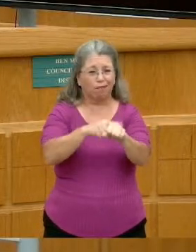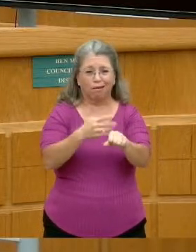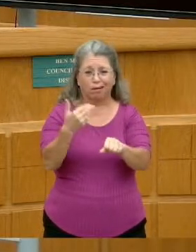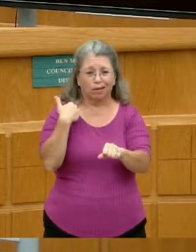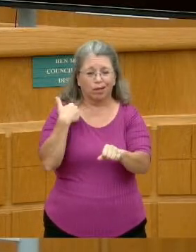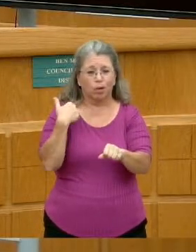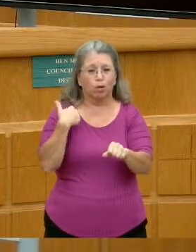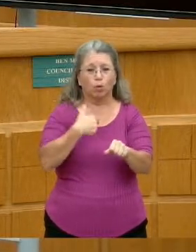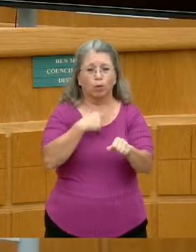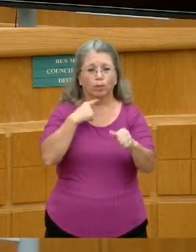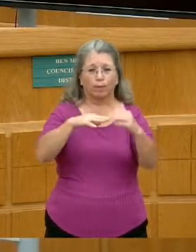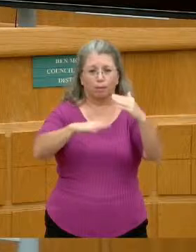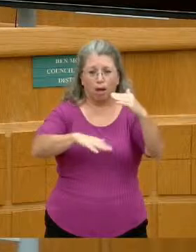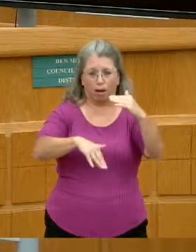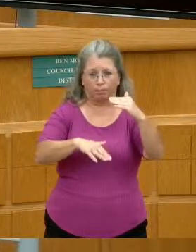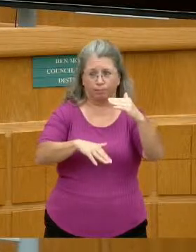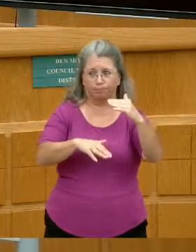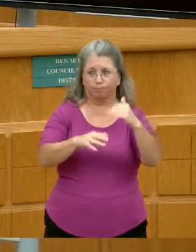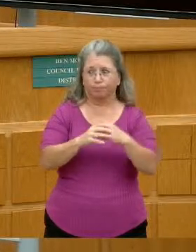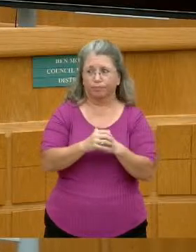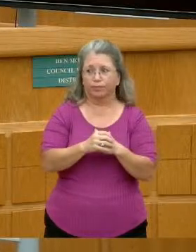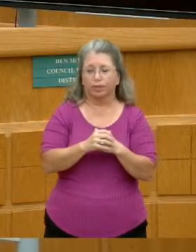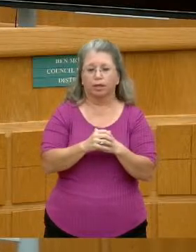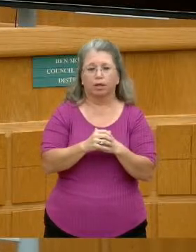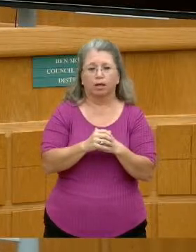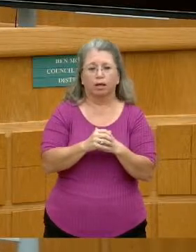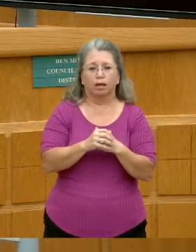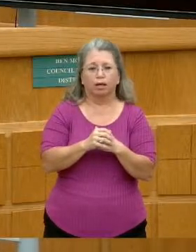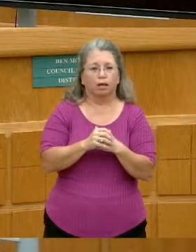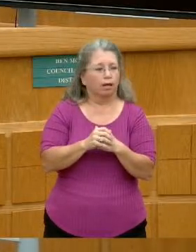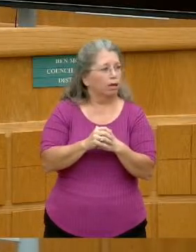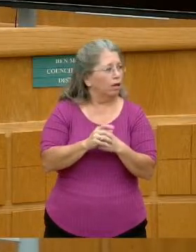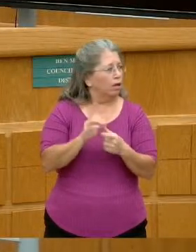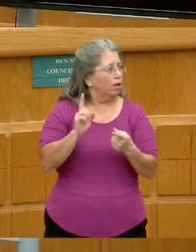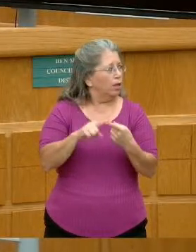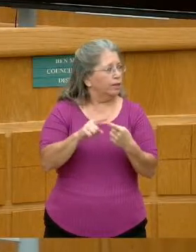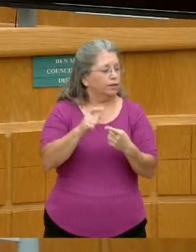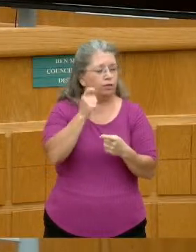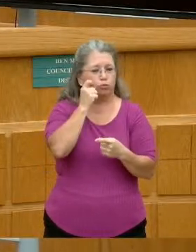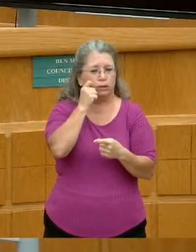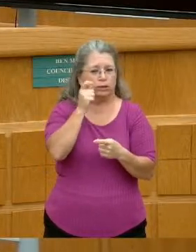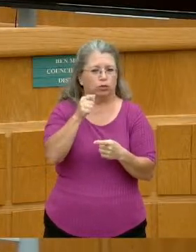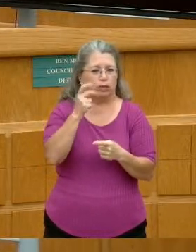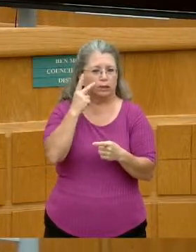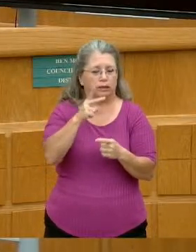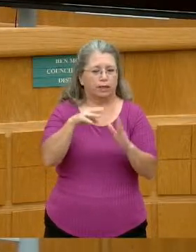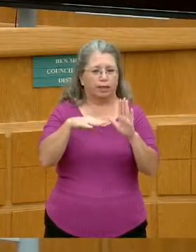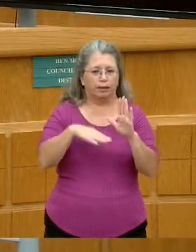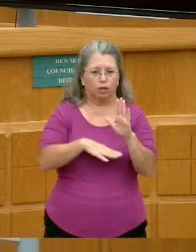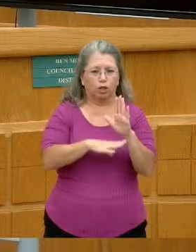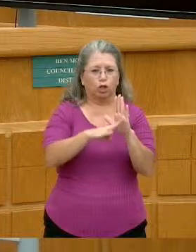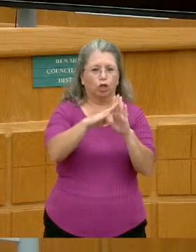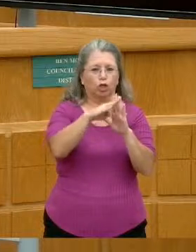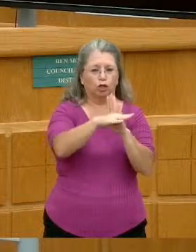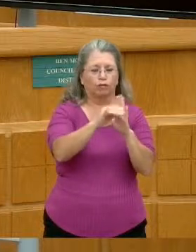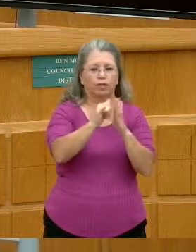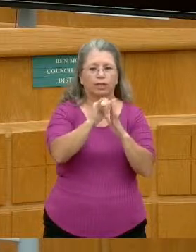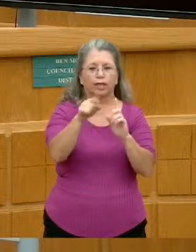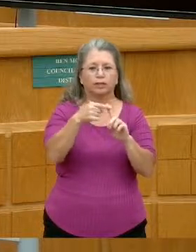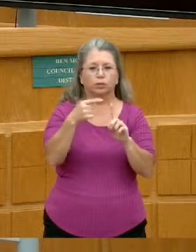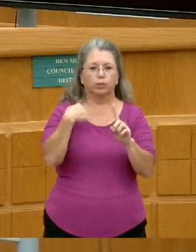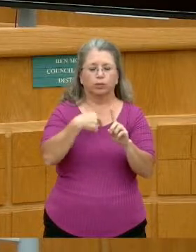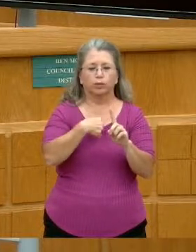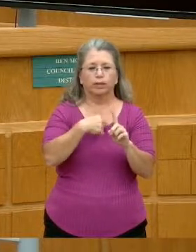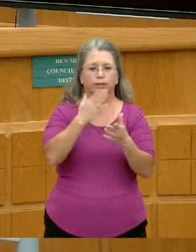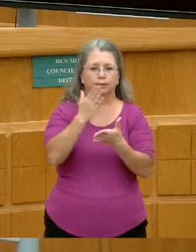we were at the bottom, and really up until very recently, and you can follow the curve, right there is when we stopped being at